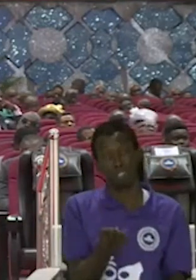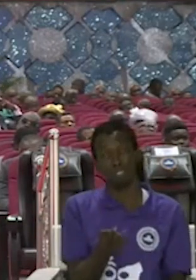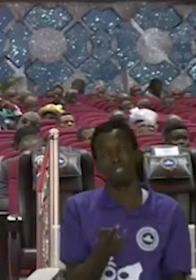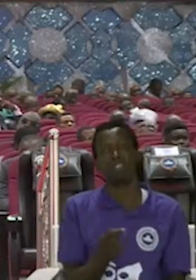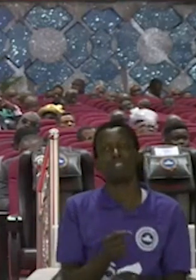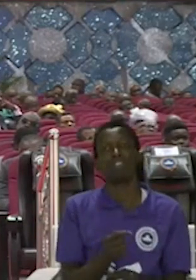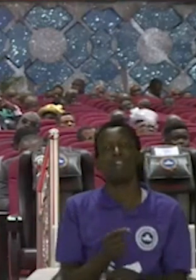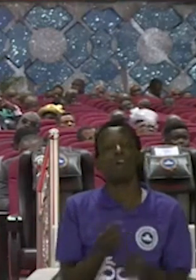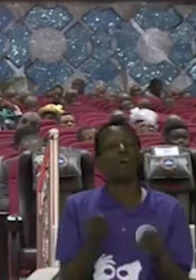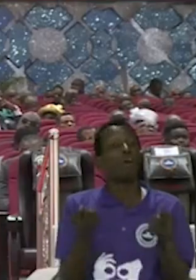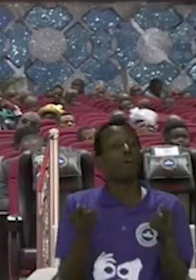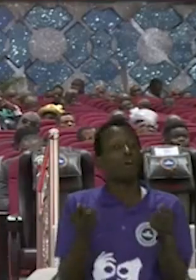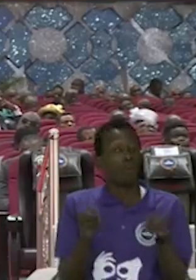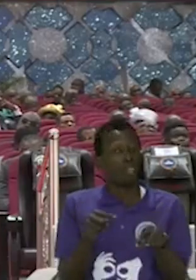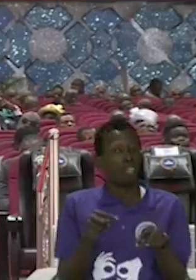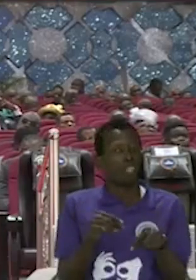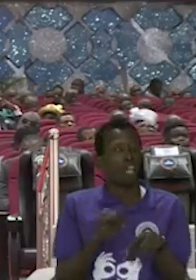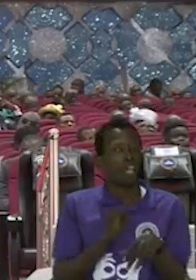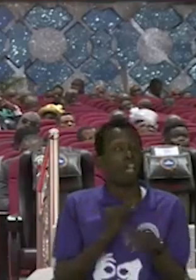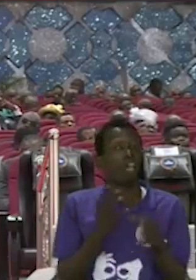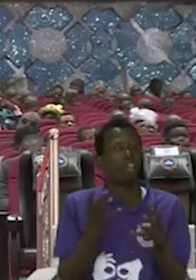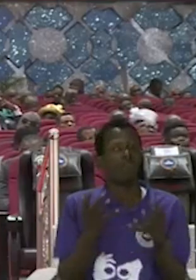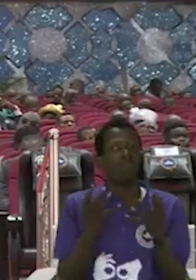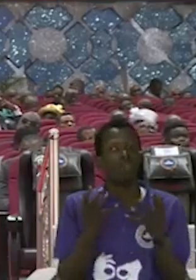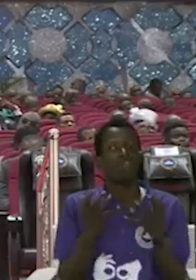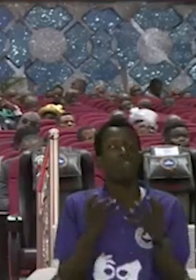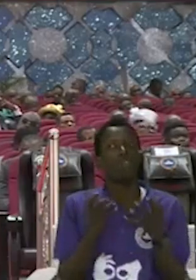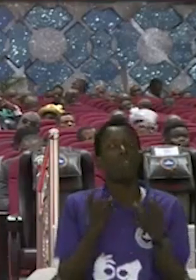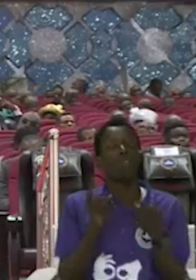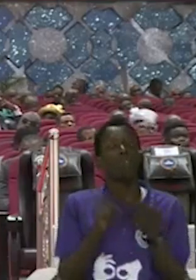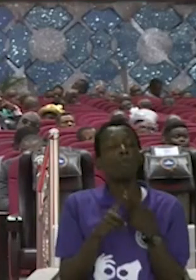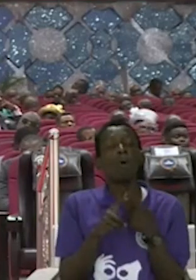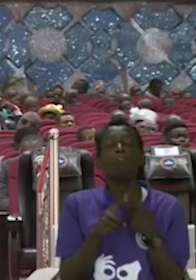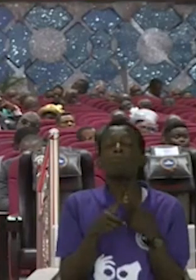when I want to let you know how much I love my wife,